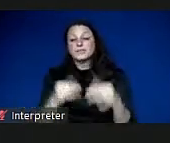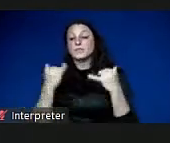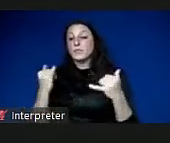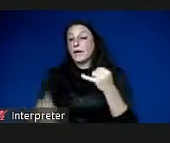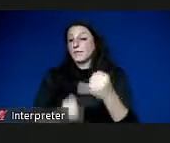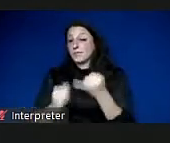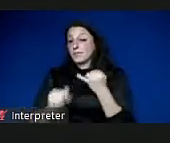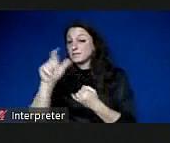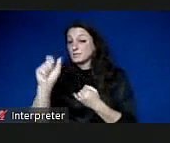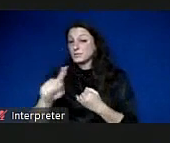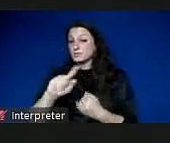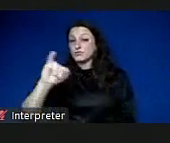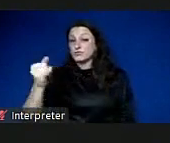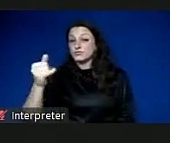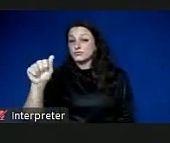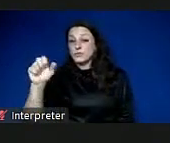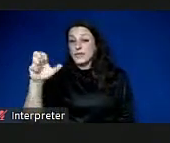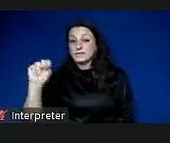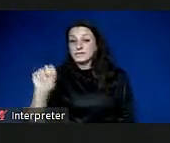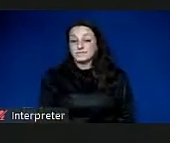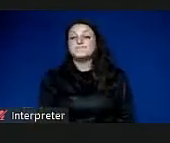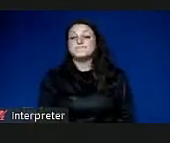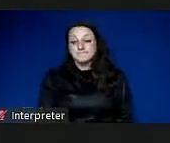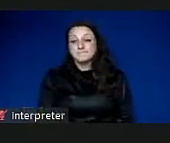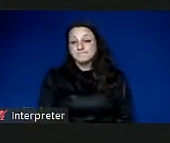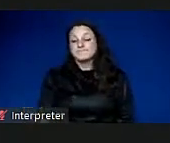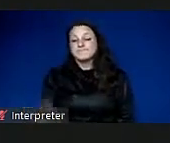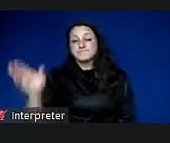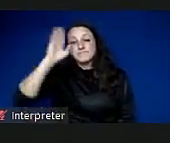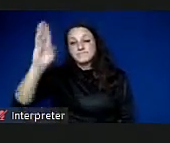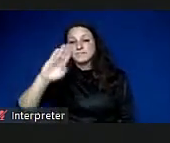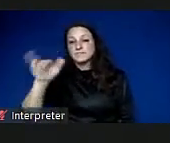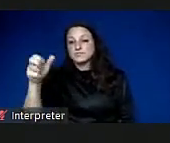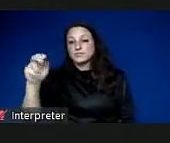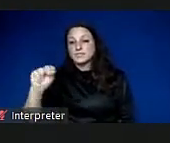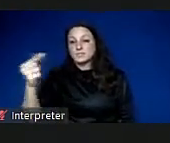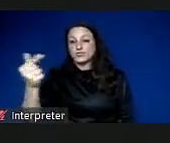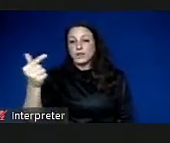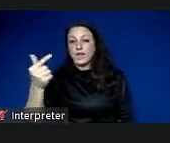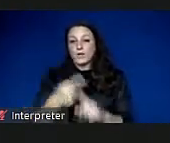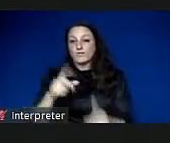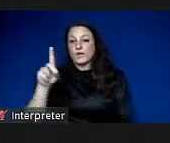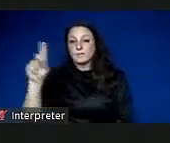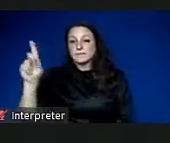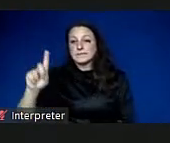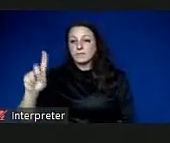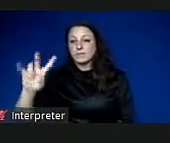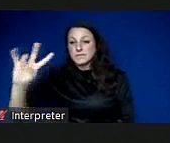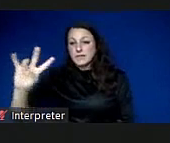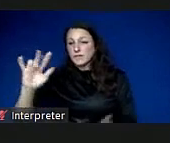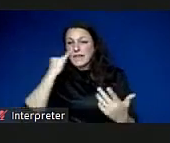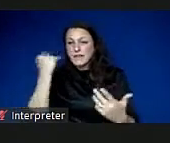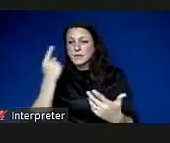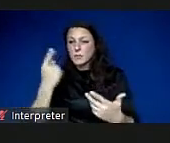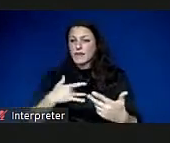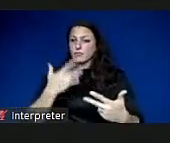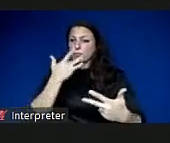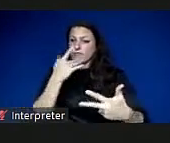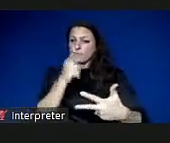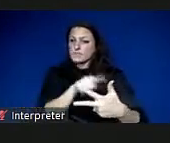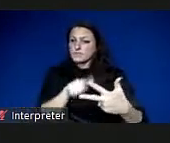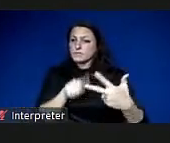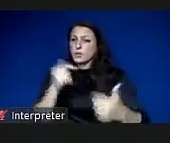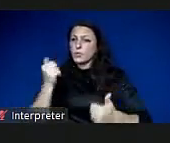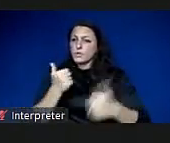Jason. Yes, Jason Grenauer here from Denver 7. What about people who have a vaccine preference that want to get one brand